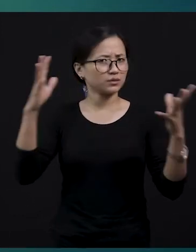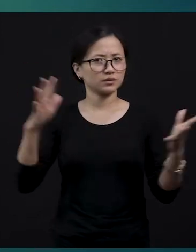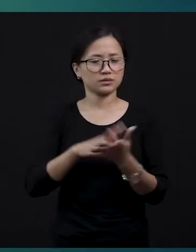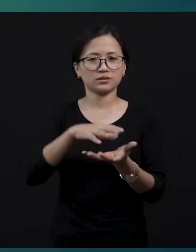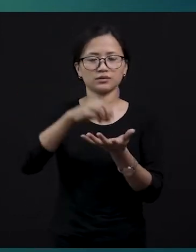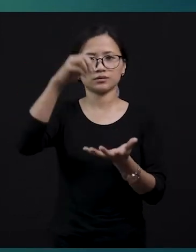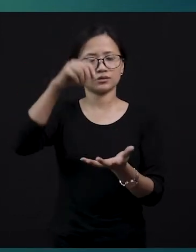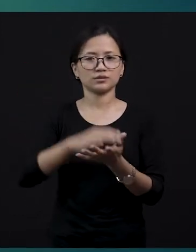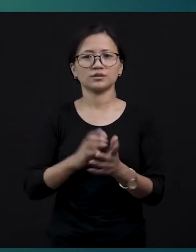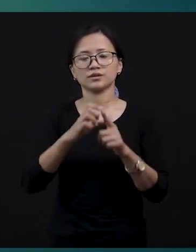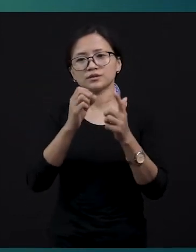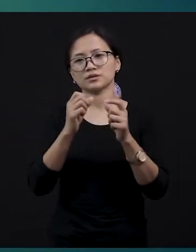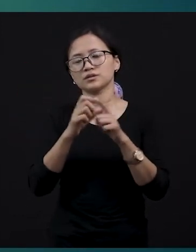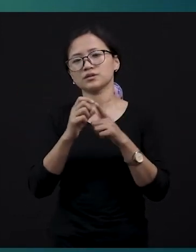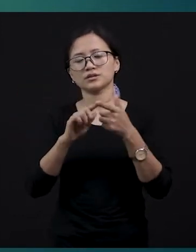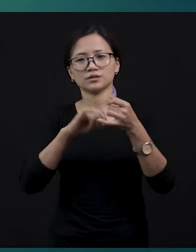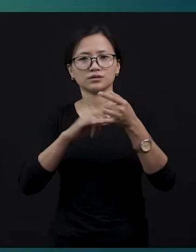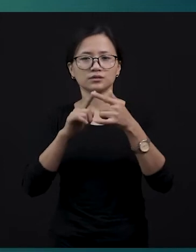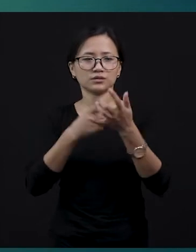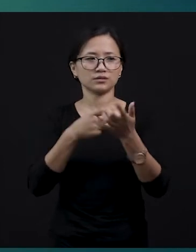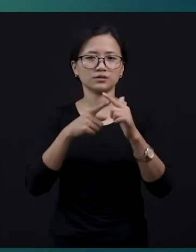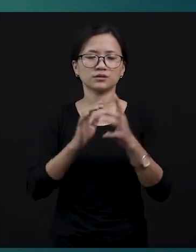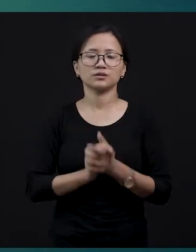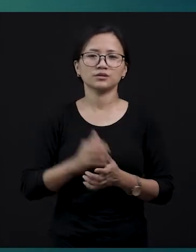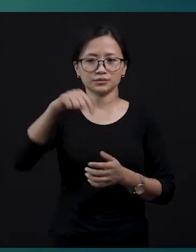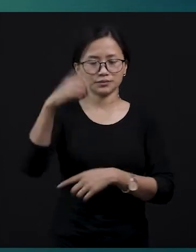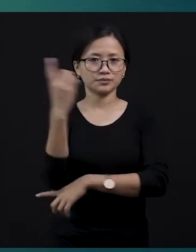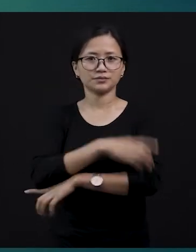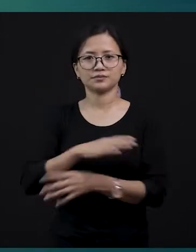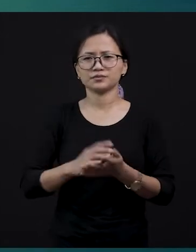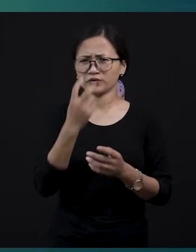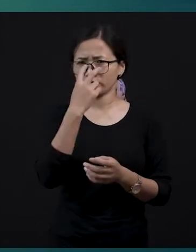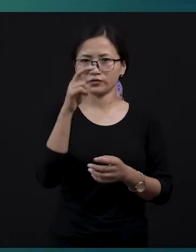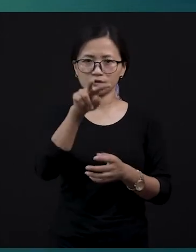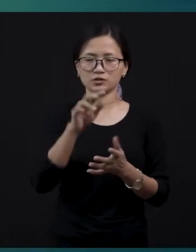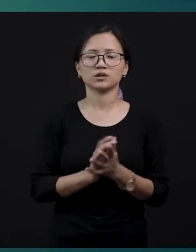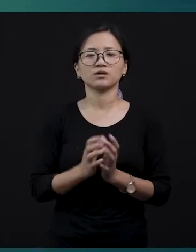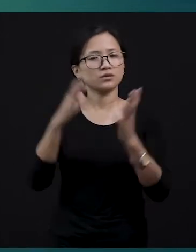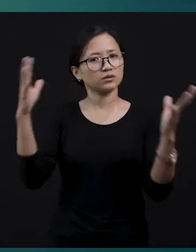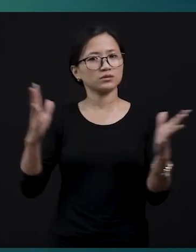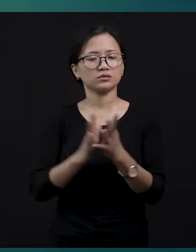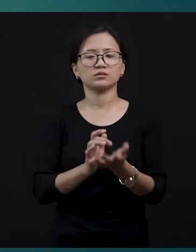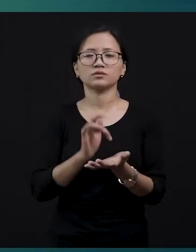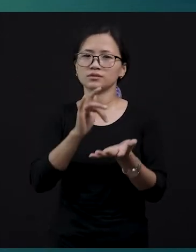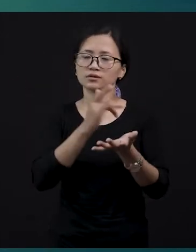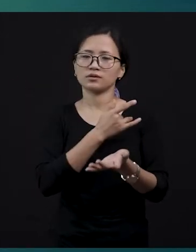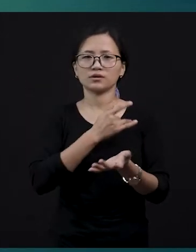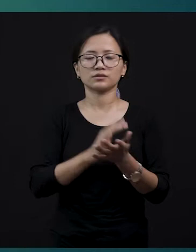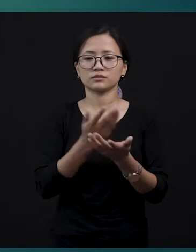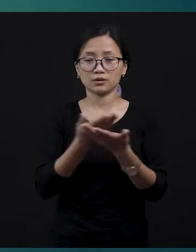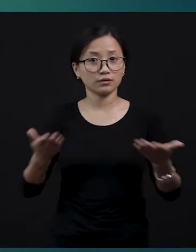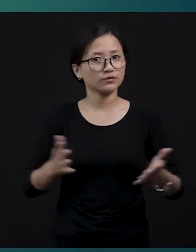not be focusing on the names of the deserts today because we are going to focus more on the kinds of animals that you will